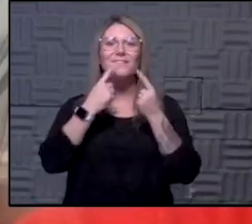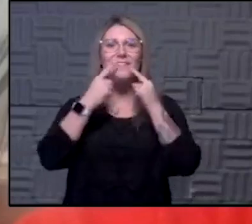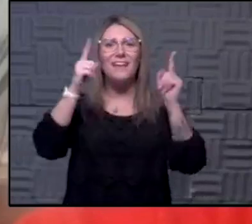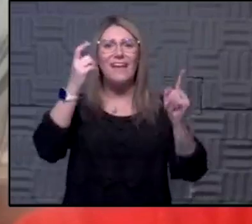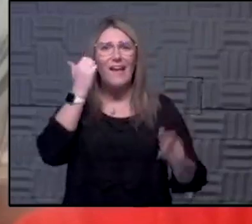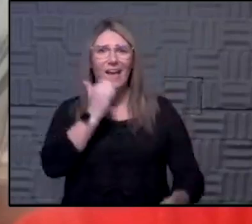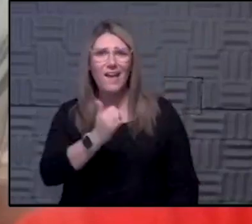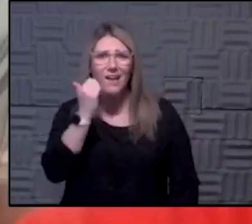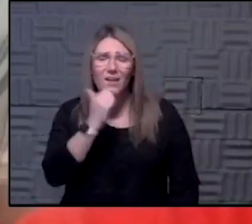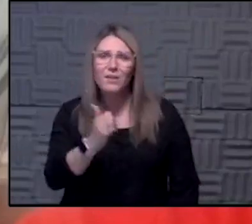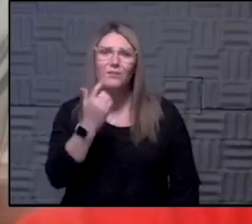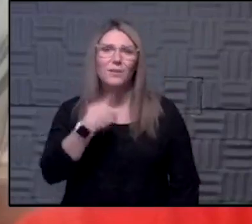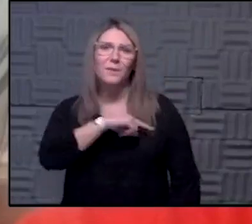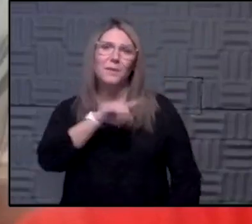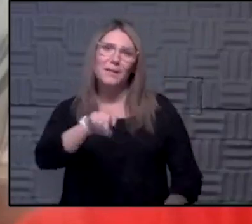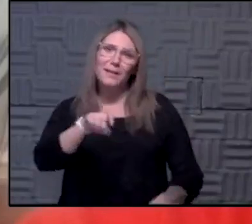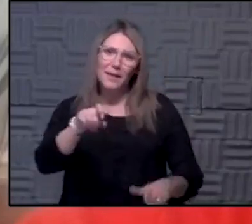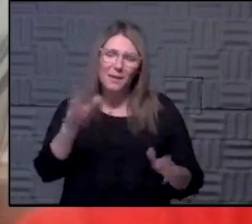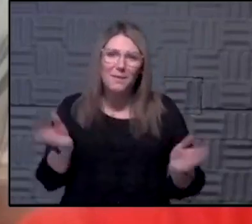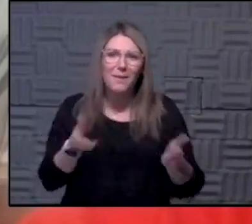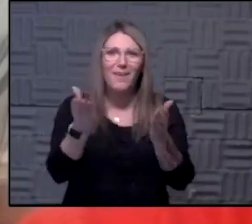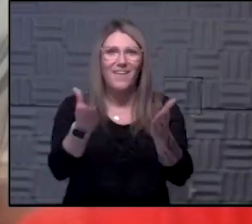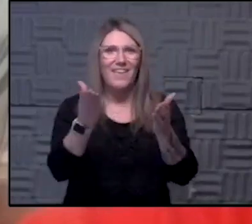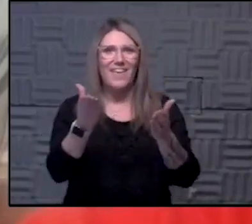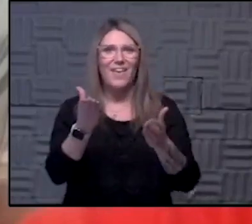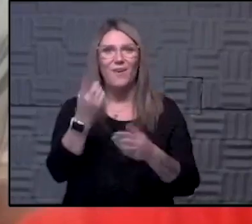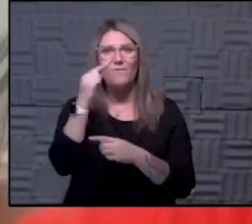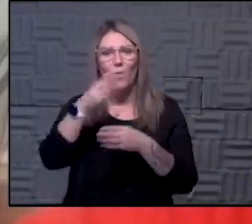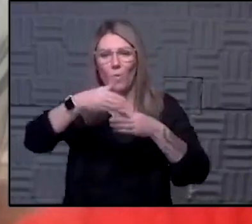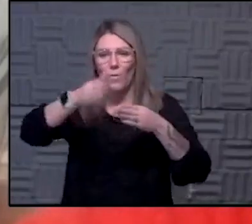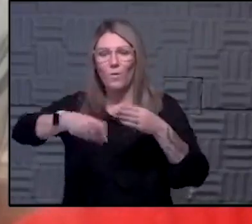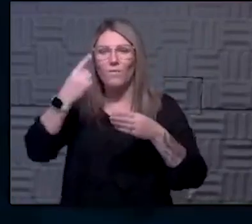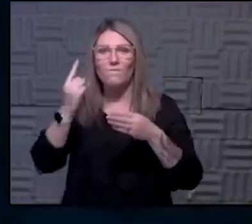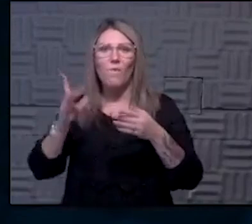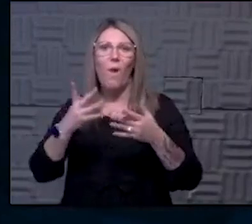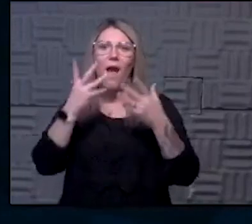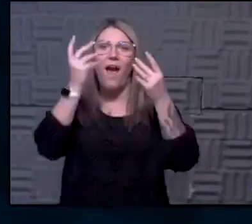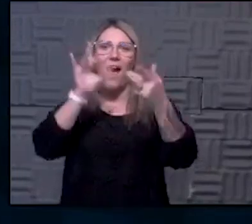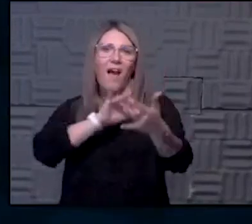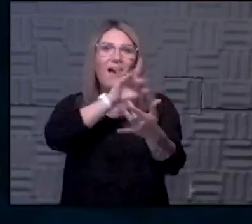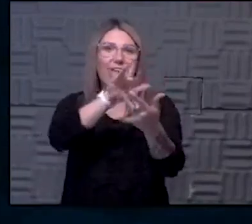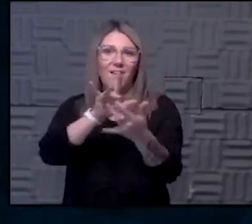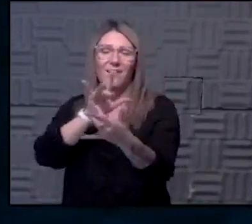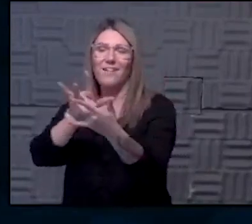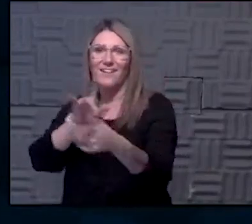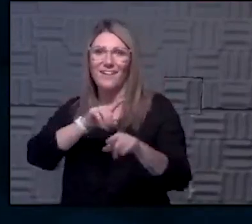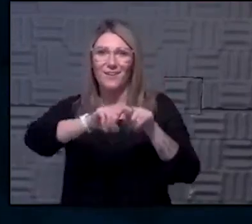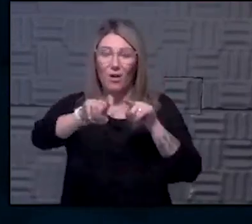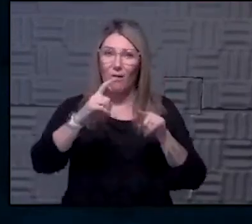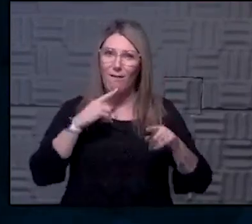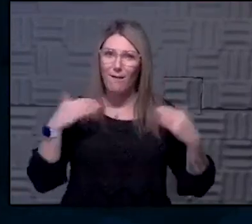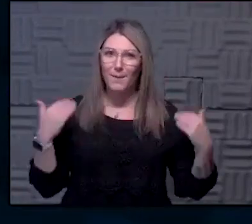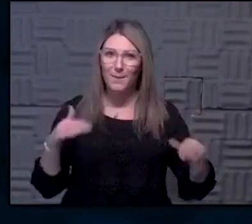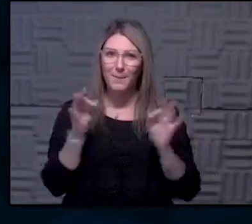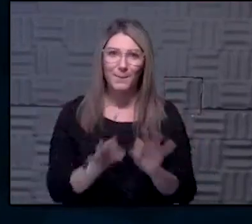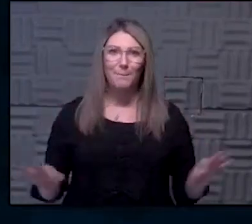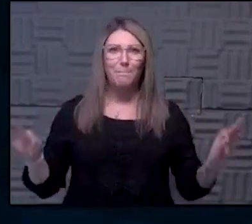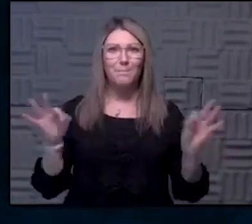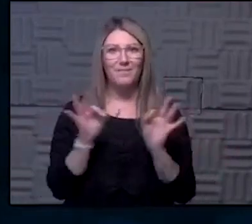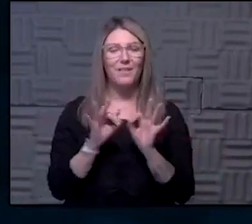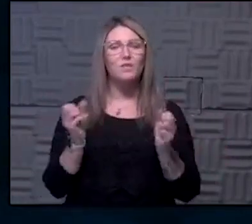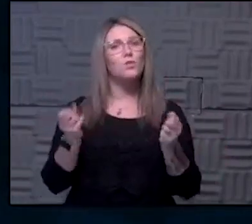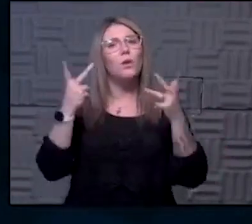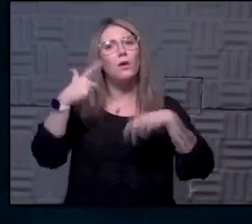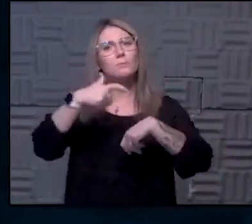even ramped up efforts on the weekends to place those outbound calls. Yeah, that's a big deal. So how much time does